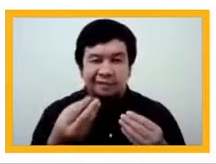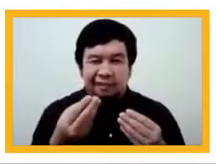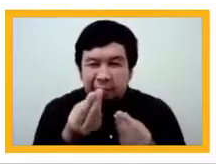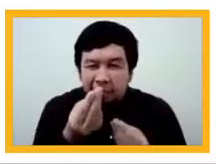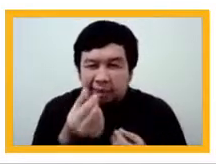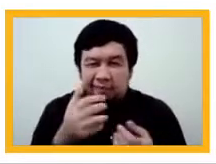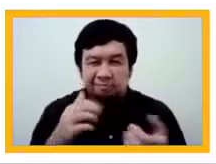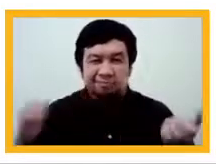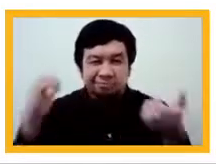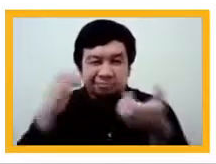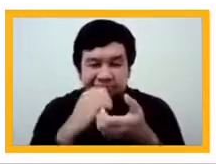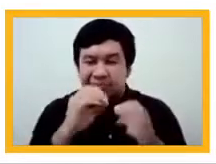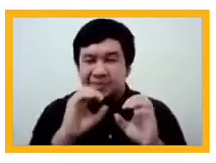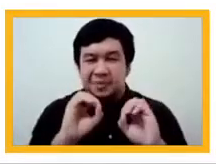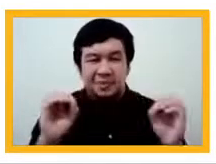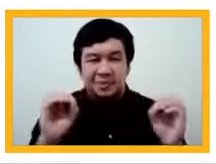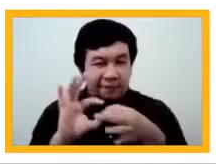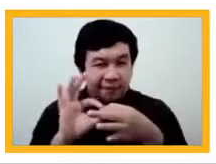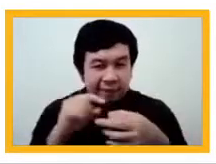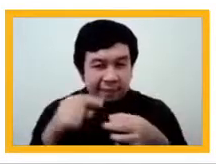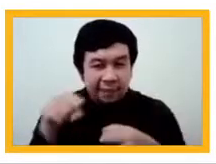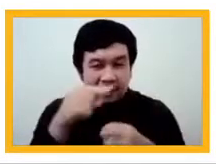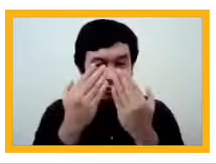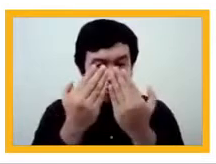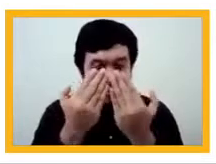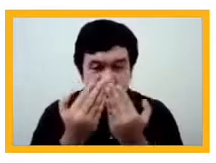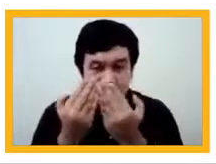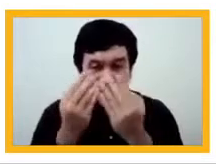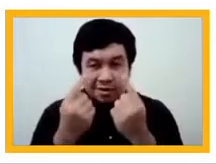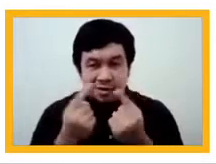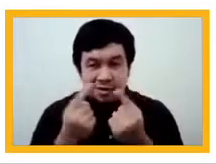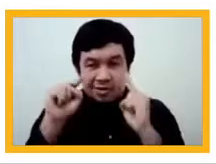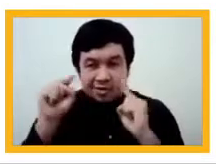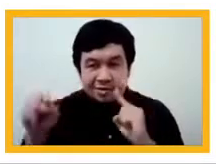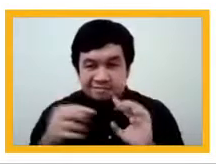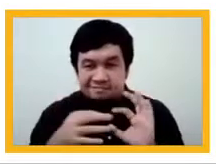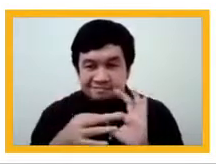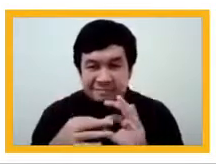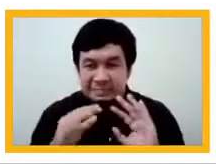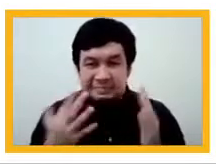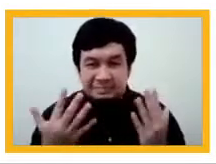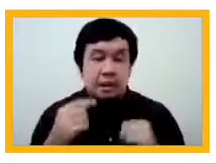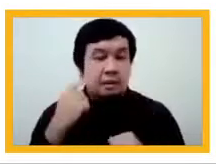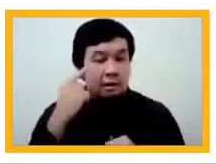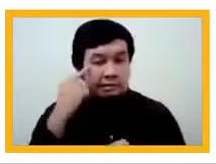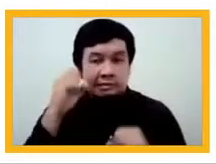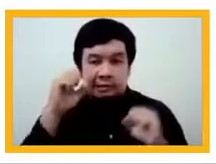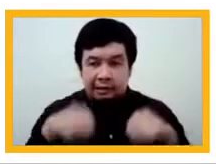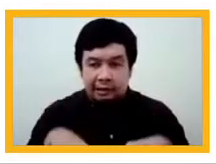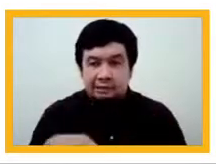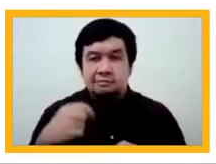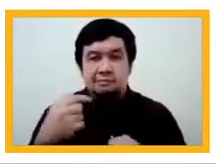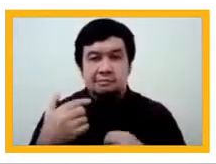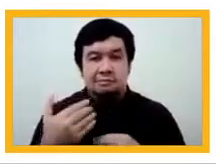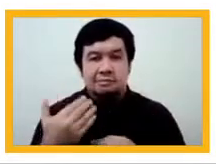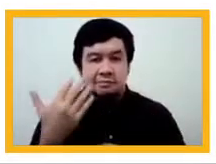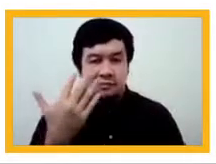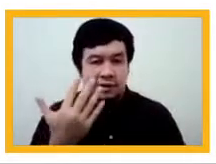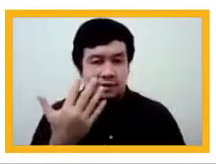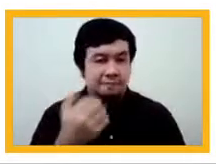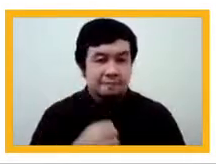We can go back, half a century and look at Nobel laureate Gary Baker's theory on human